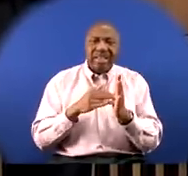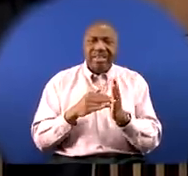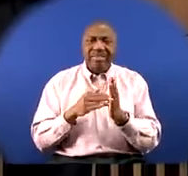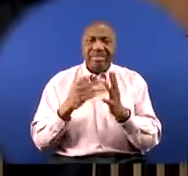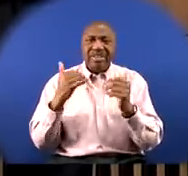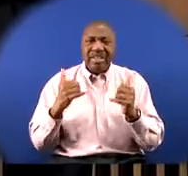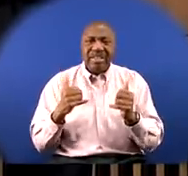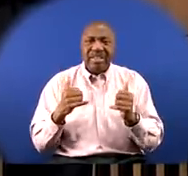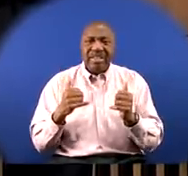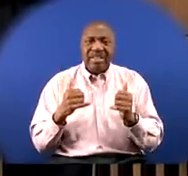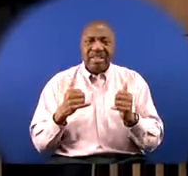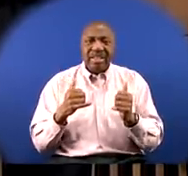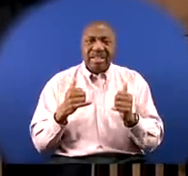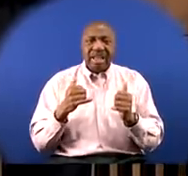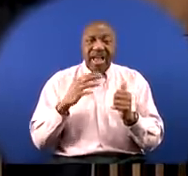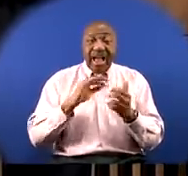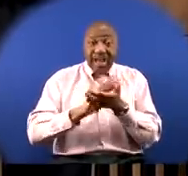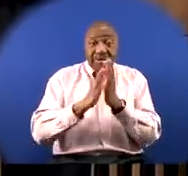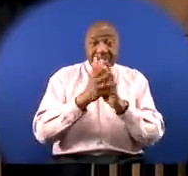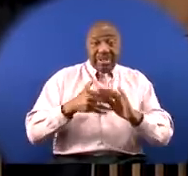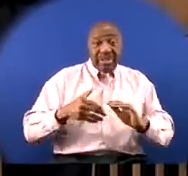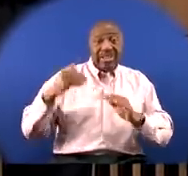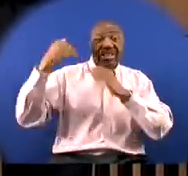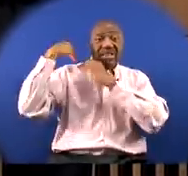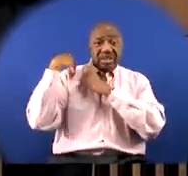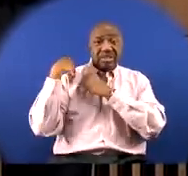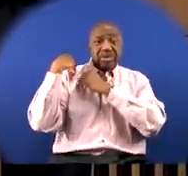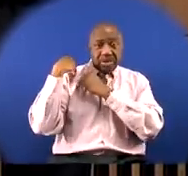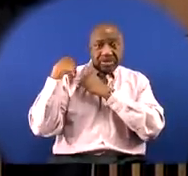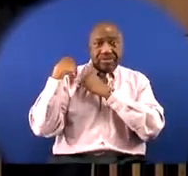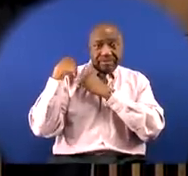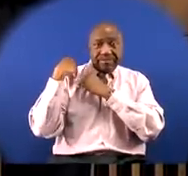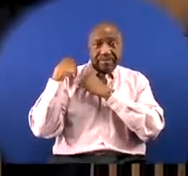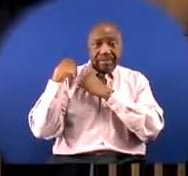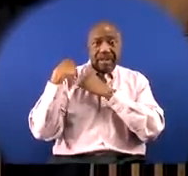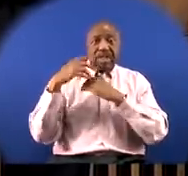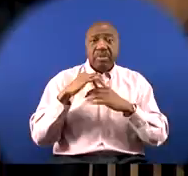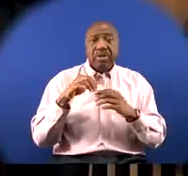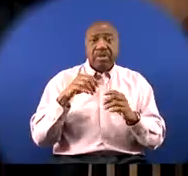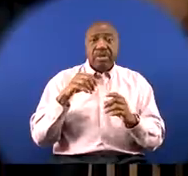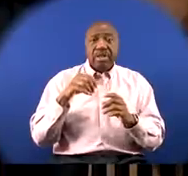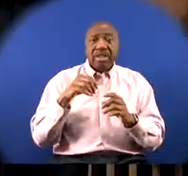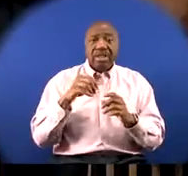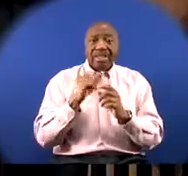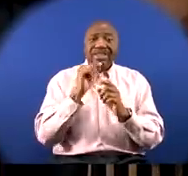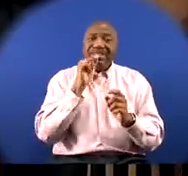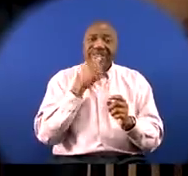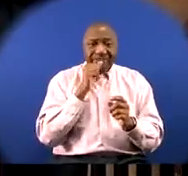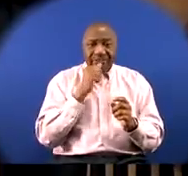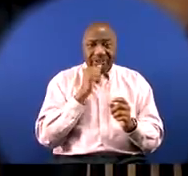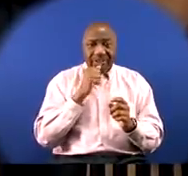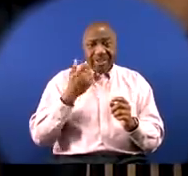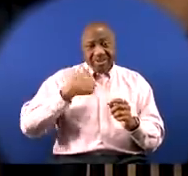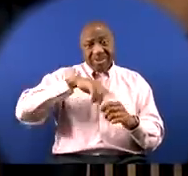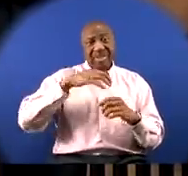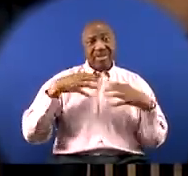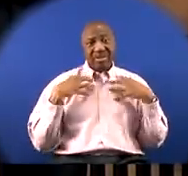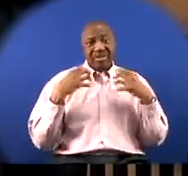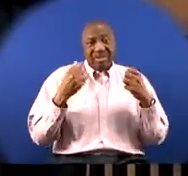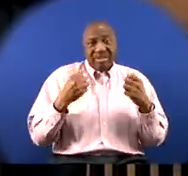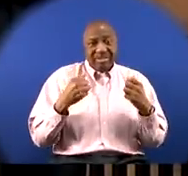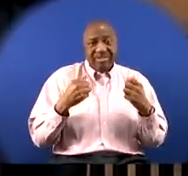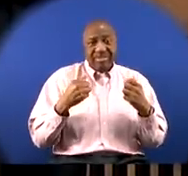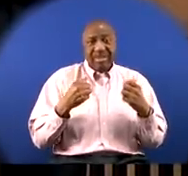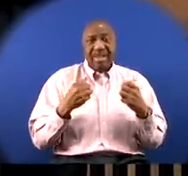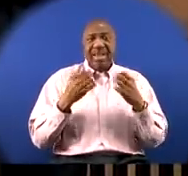The chastisement of our peace was upon him, and with his stripes we are healed. I'm